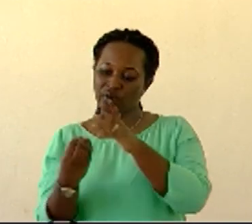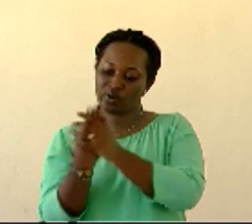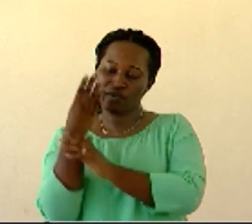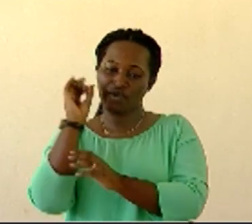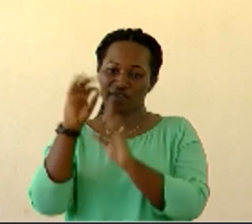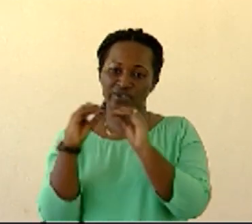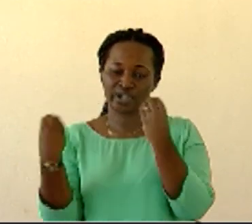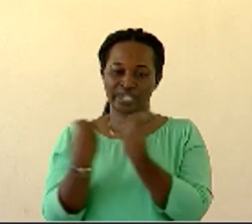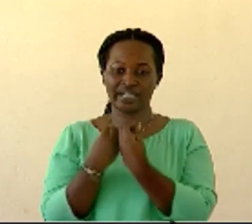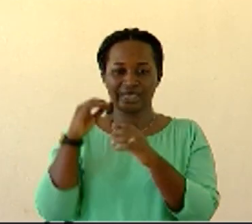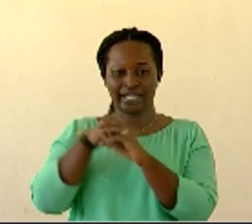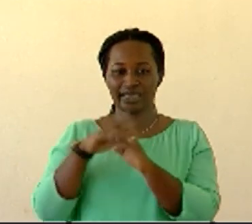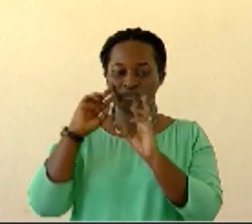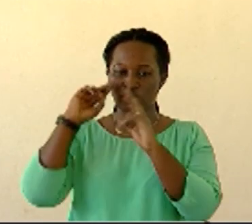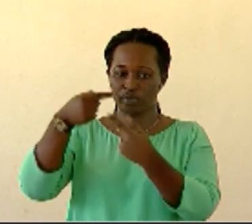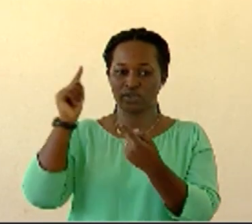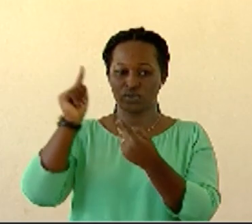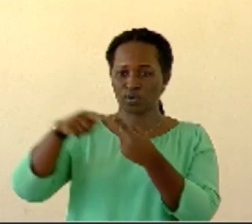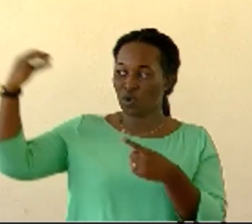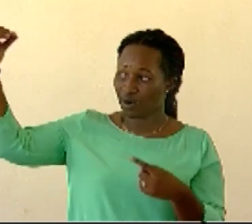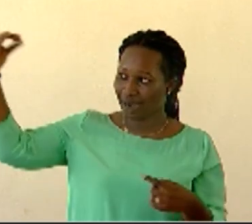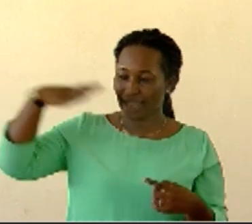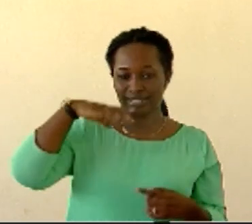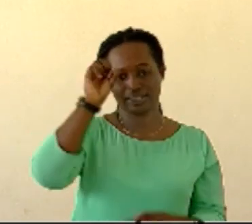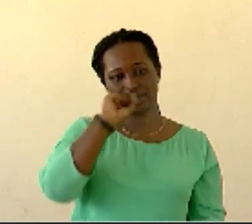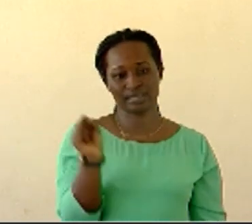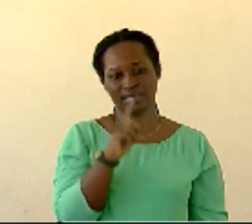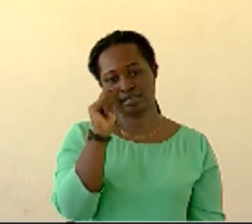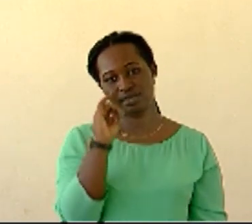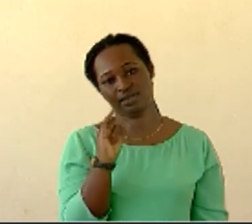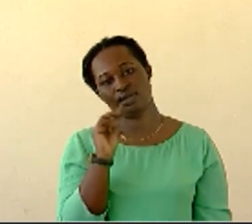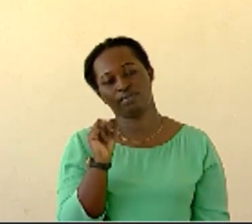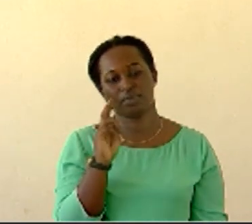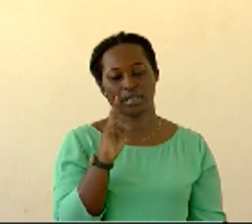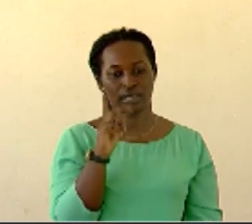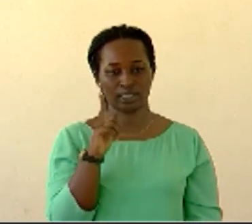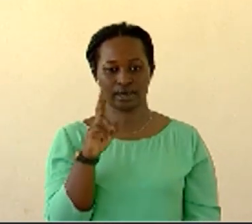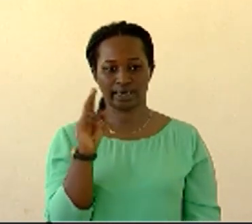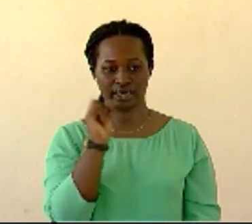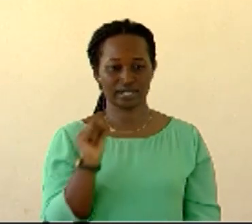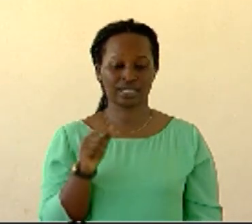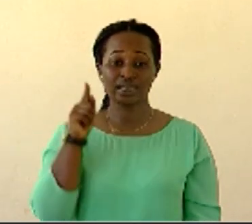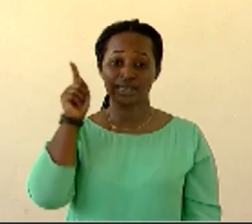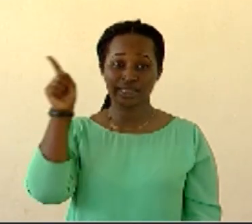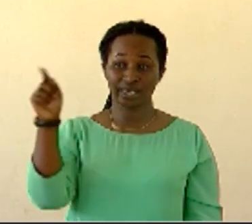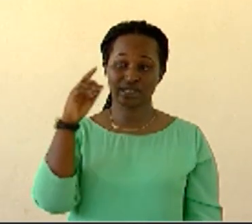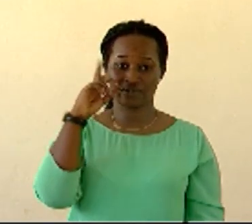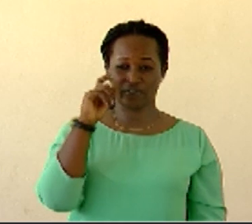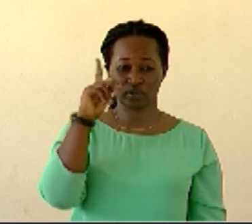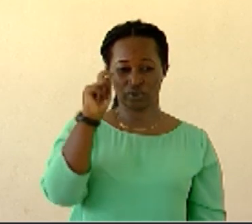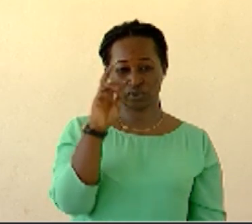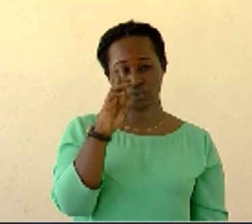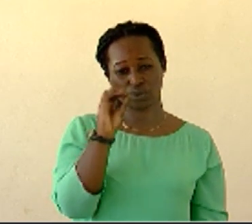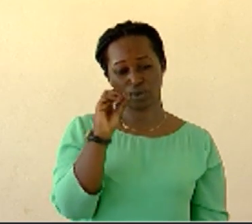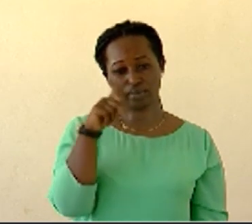organism in response to light stimulus. This phototropism is most